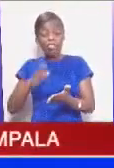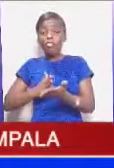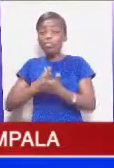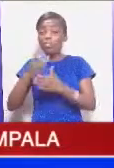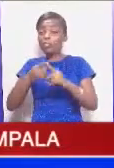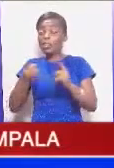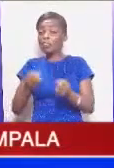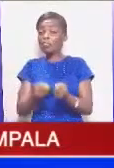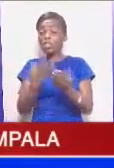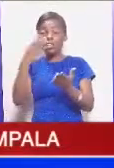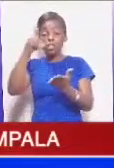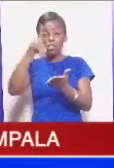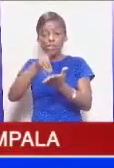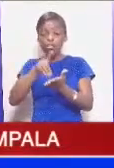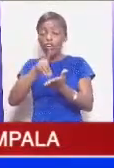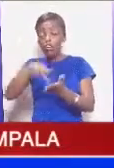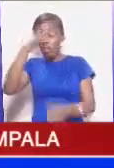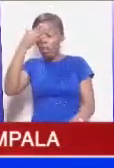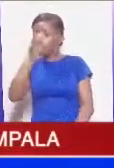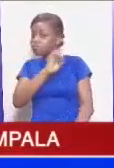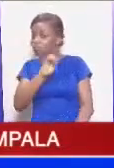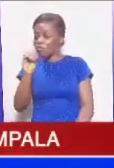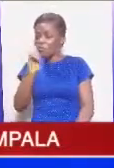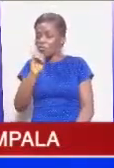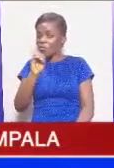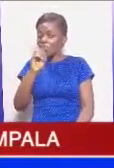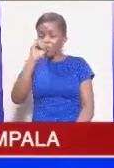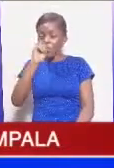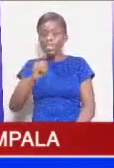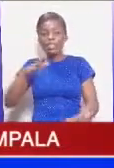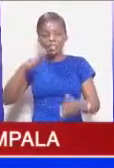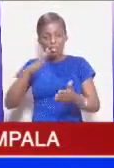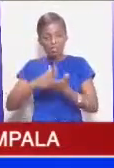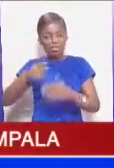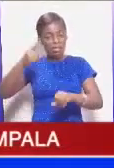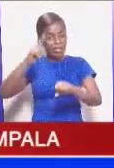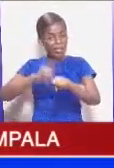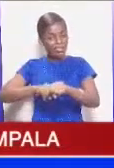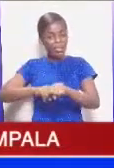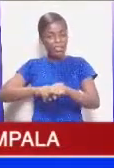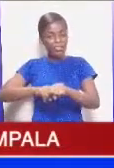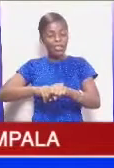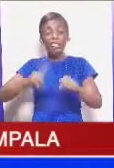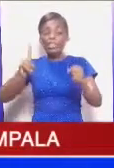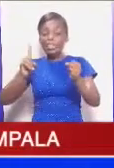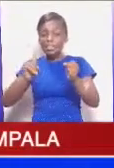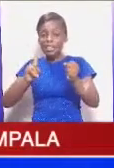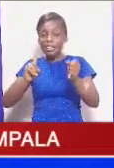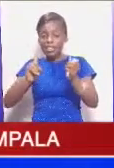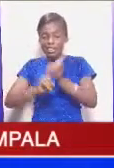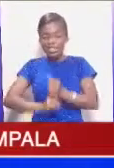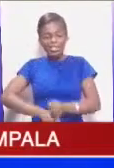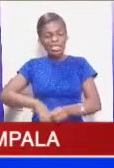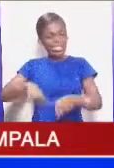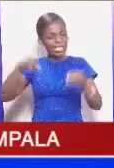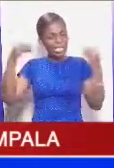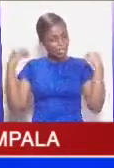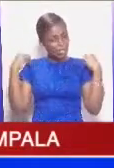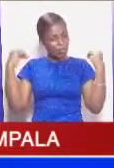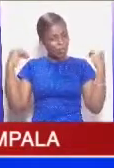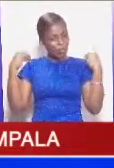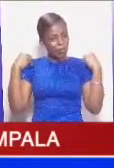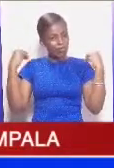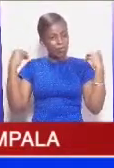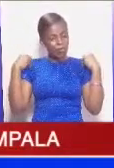abangi tebakola ki tebazimanyi. Kati balina okubeera nga buli kiseera babafuna refresher trainings nga